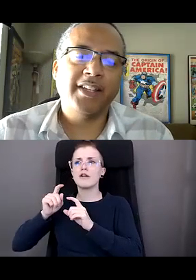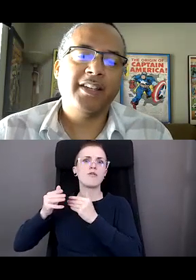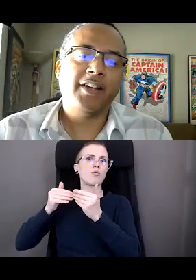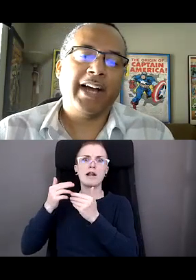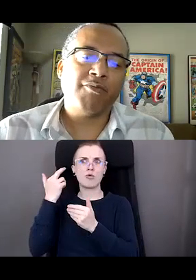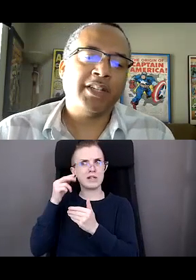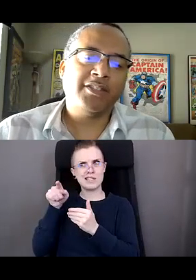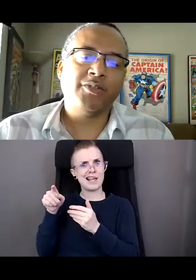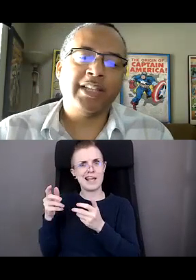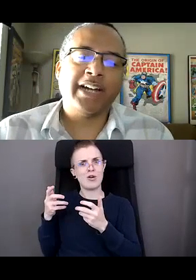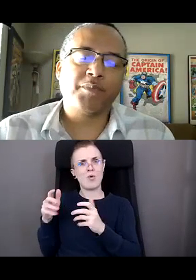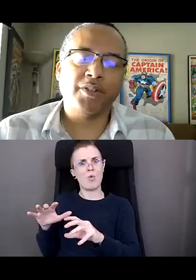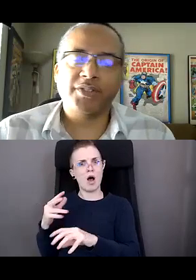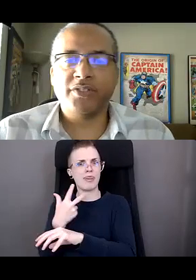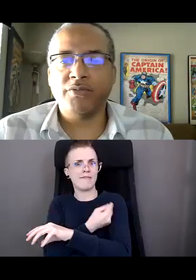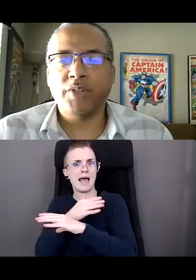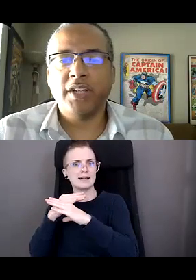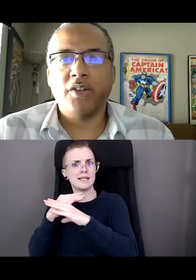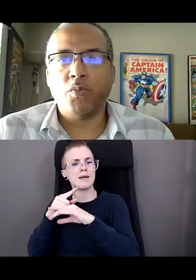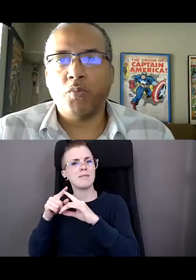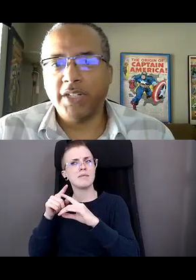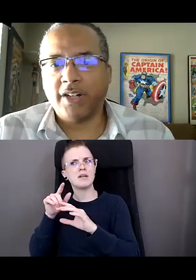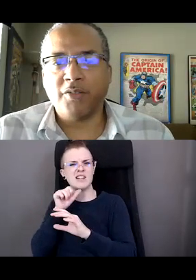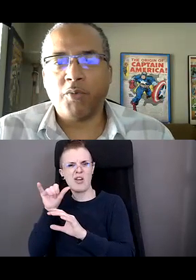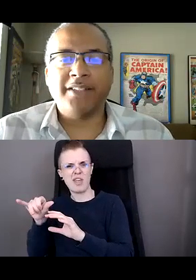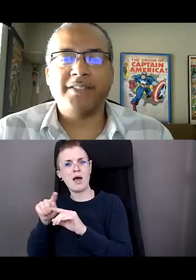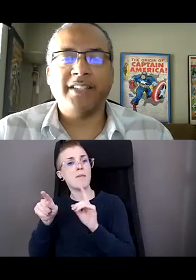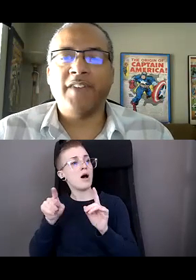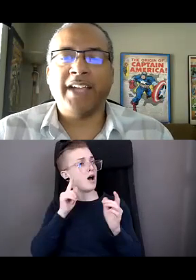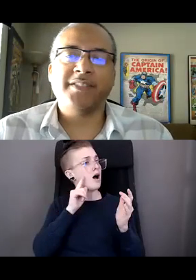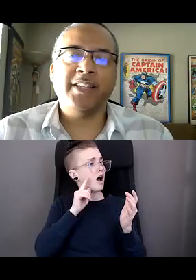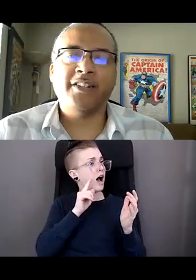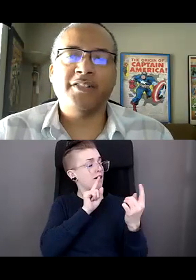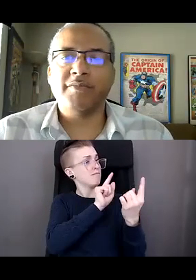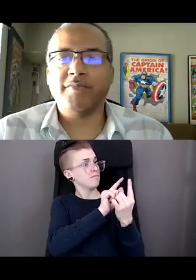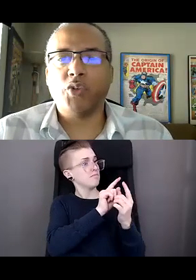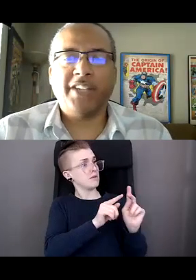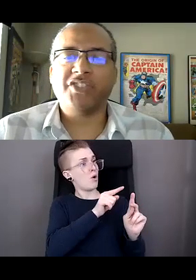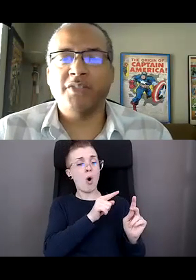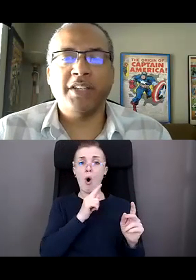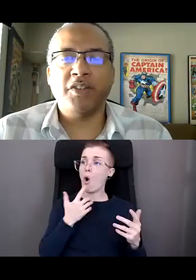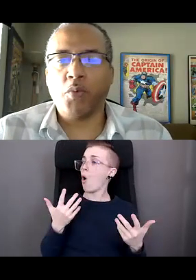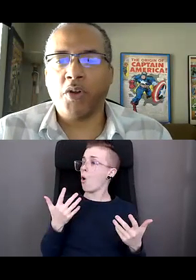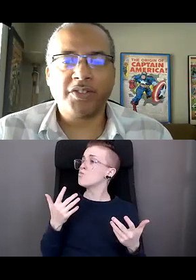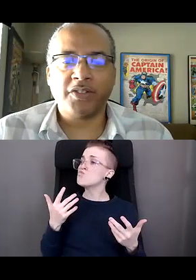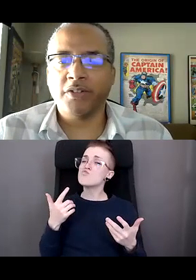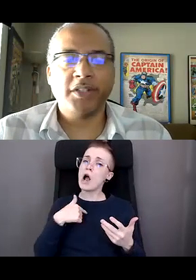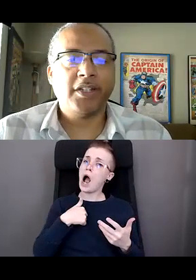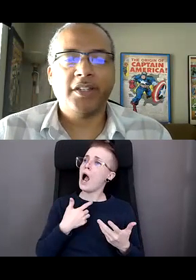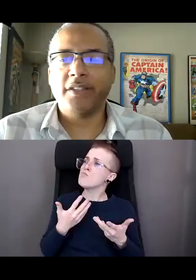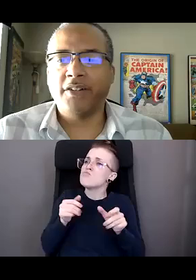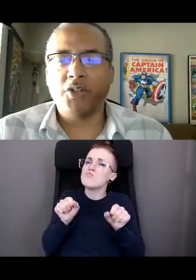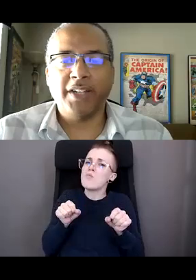vaccine. I've run into a lot of persons who would otherwise take the vaccine. They don't question whether it works,